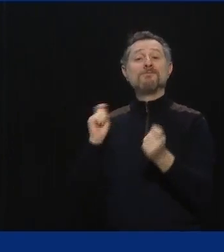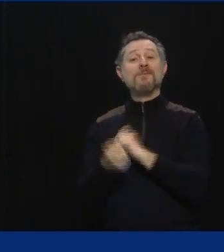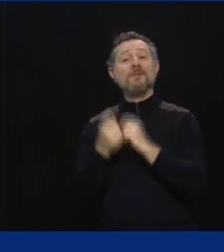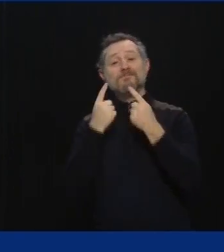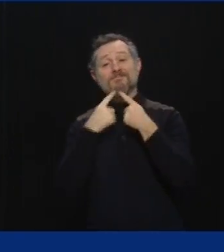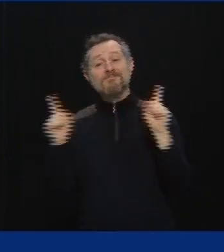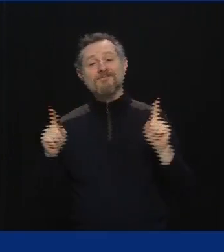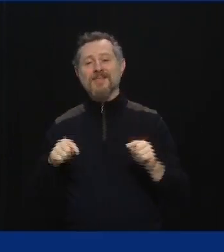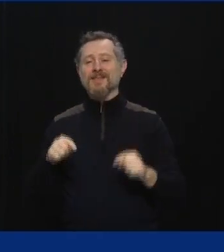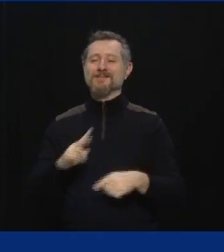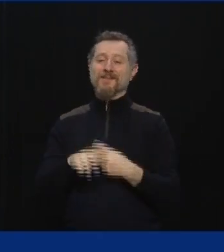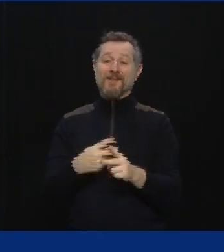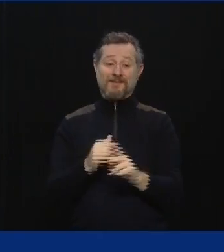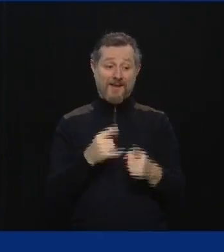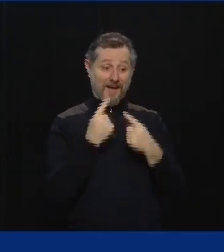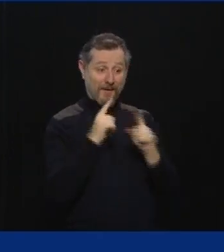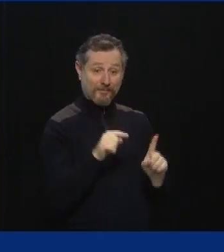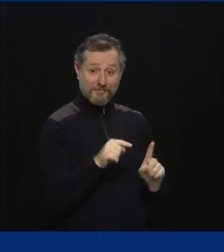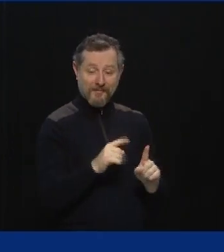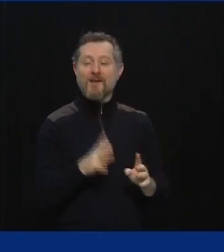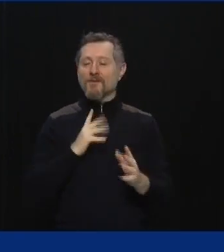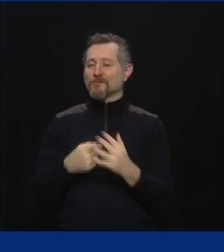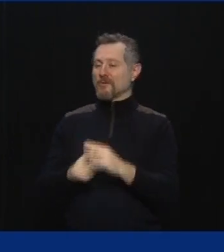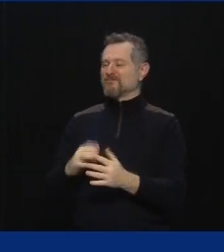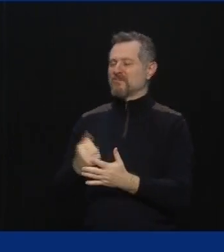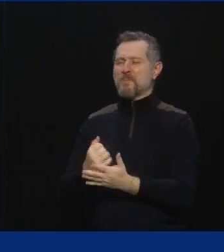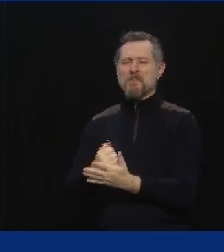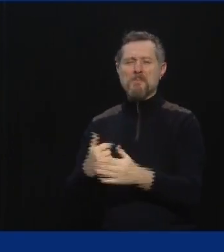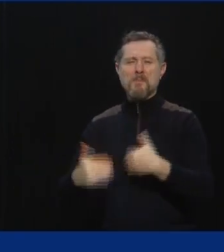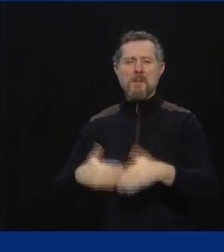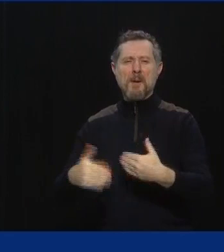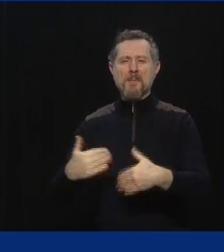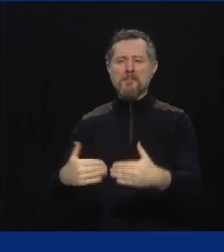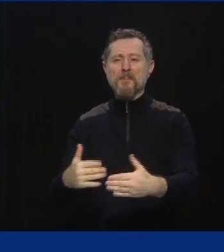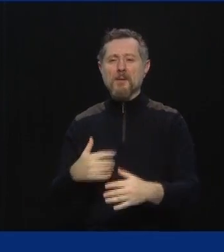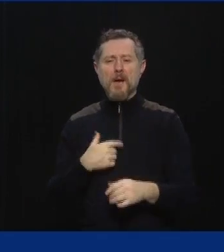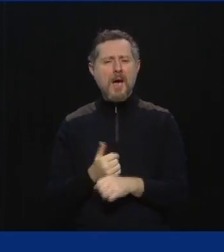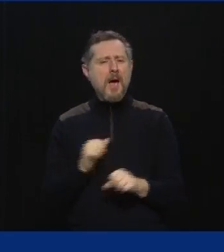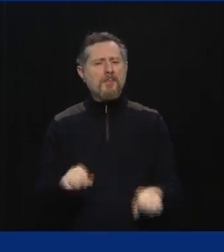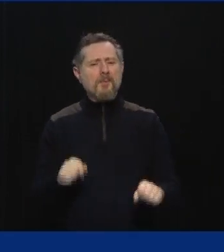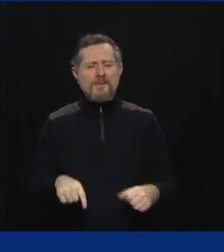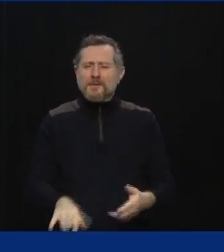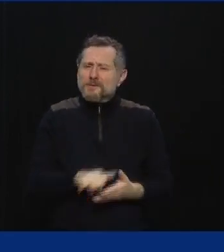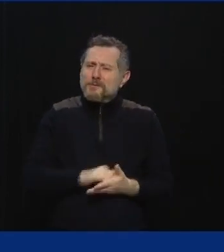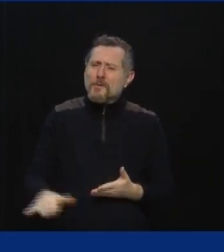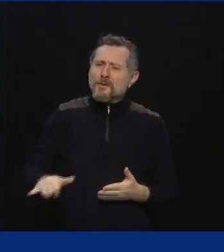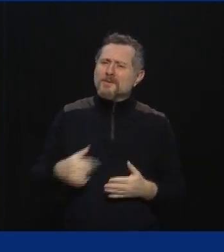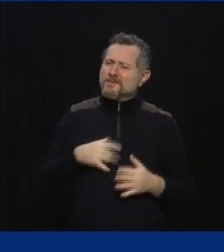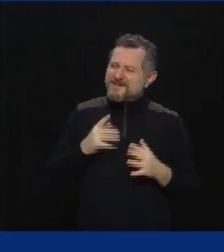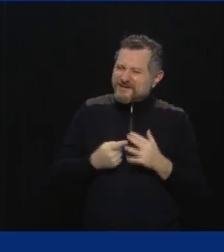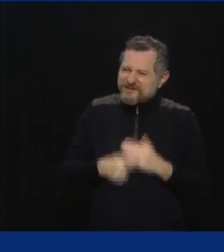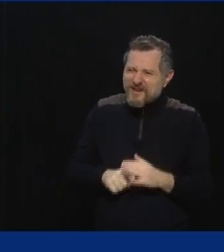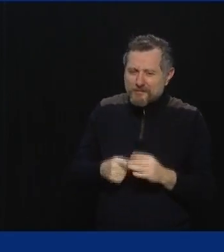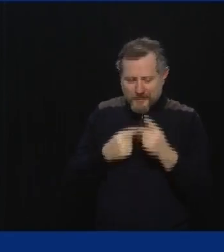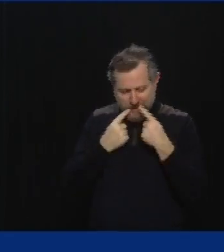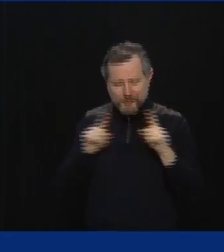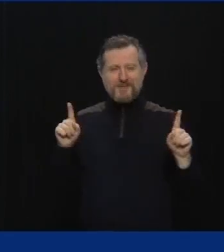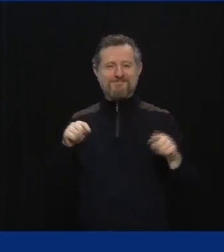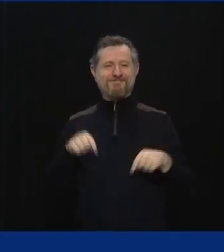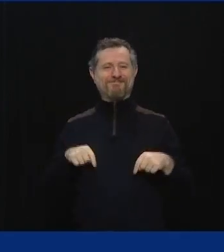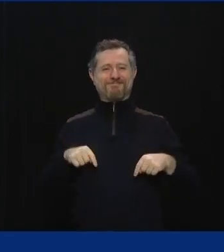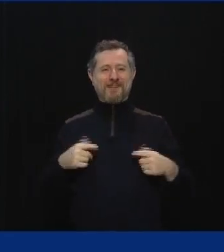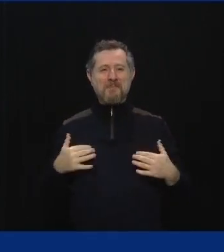to unlock New York State's full potential and give everyone, number one, the dignity of a good job